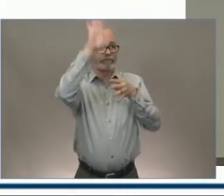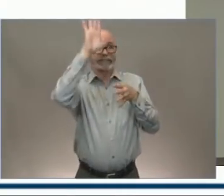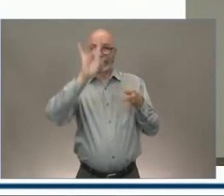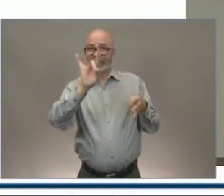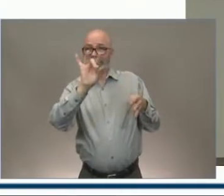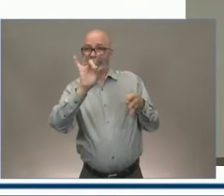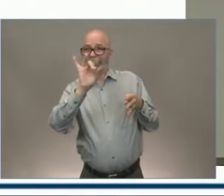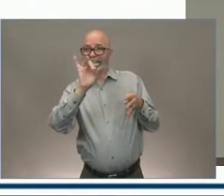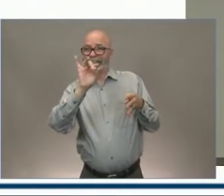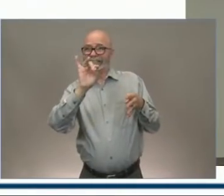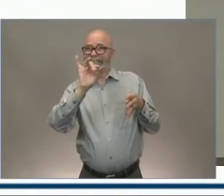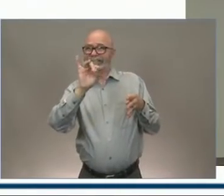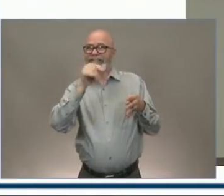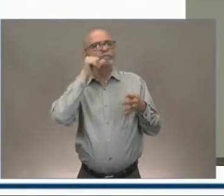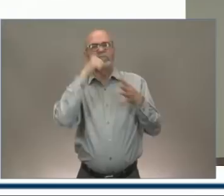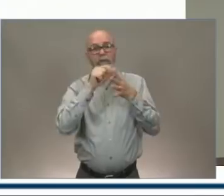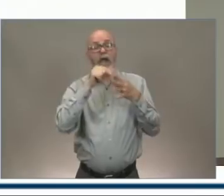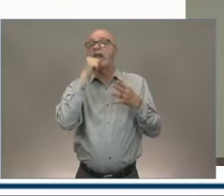the day that they turn 80.